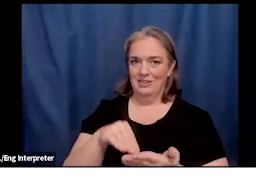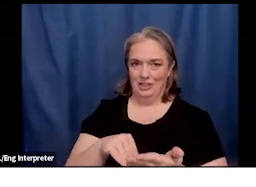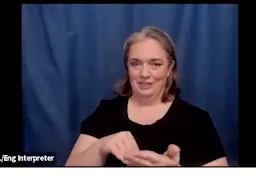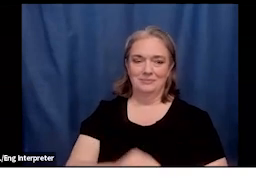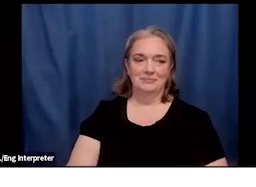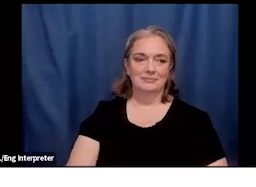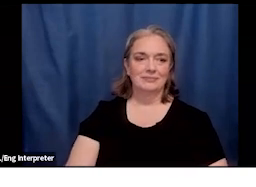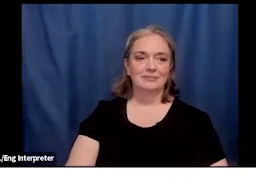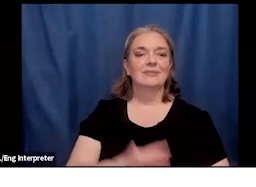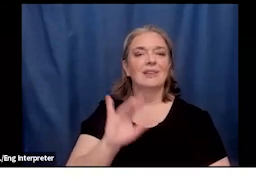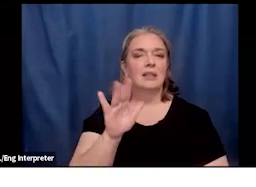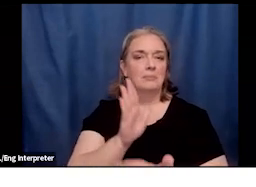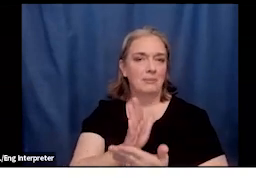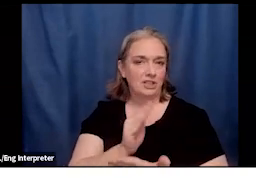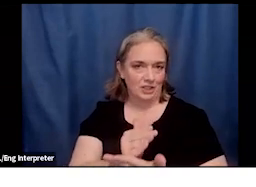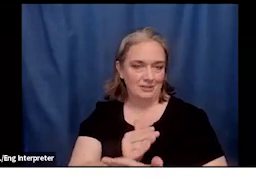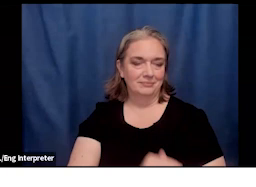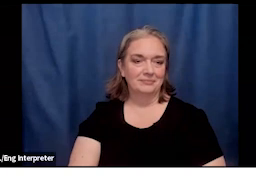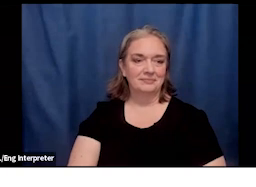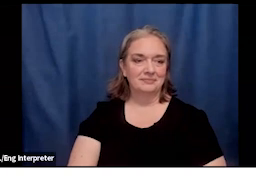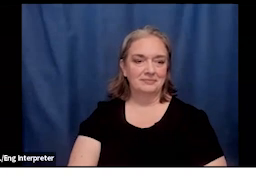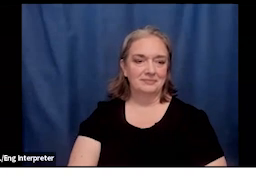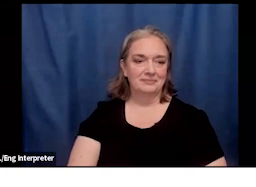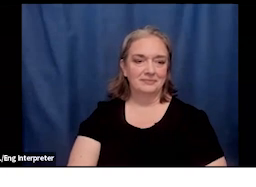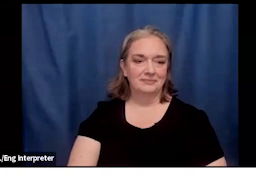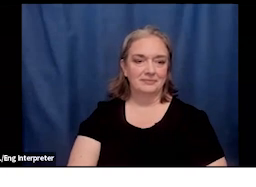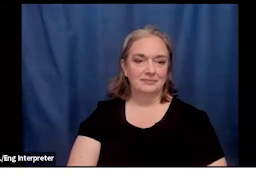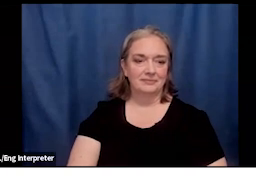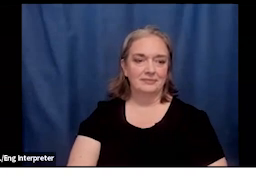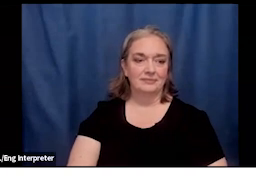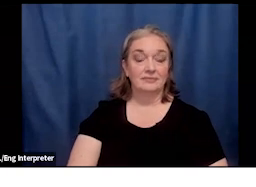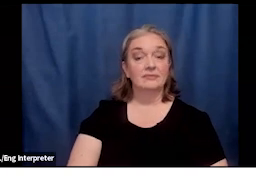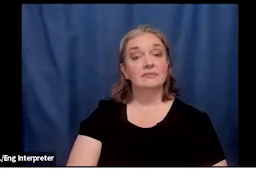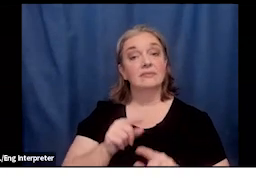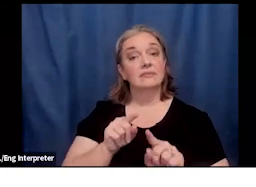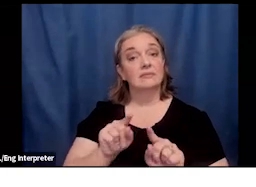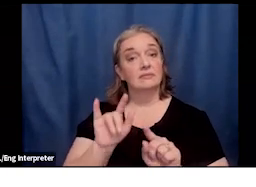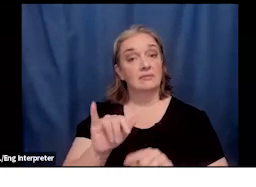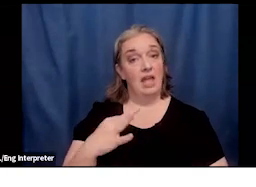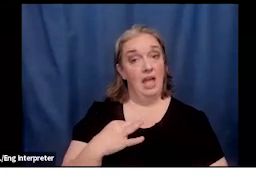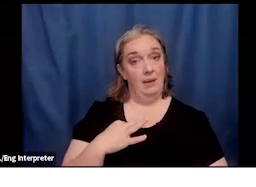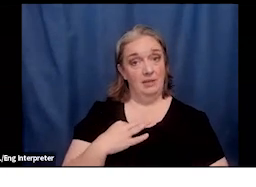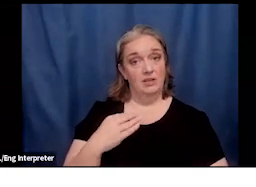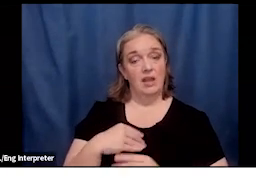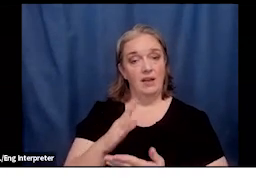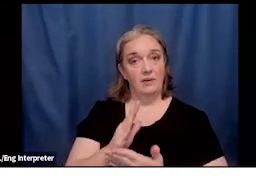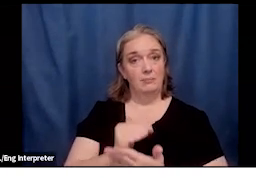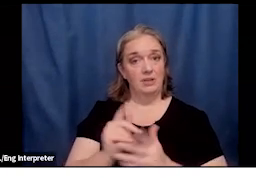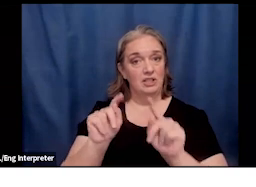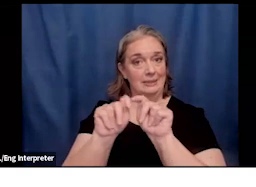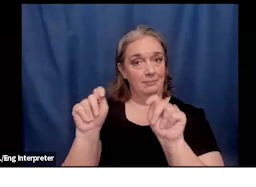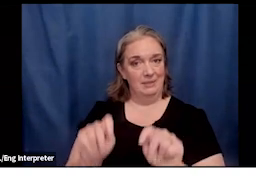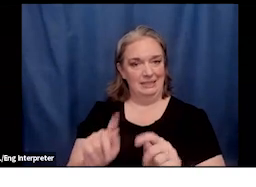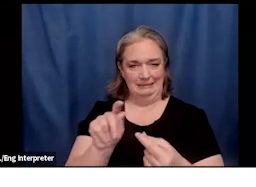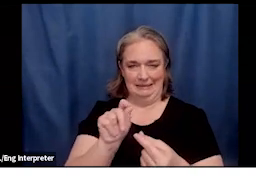the budget. So when you are in the application, there is a budget template. It looks just like what you're